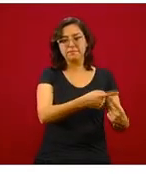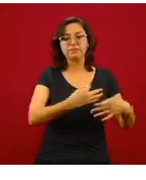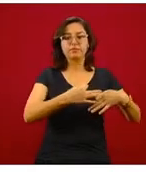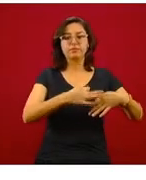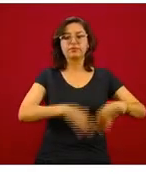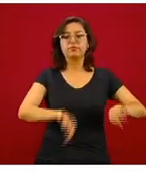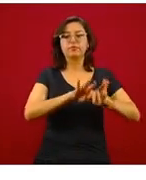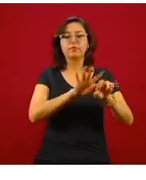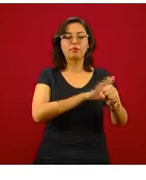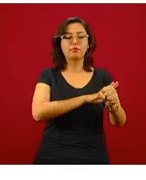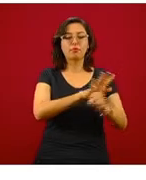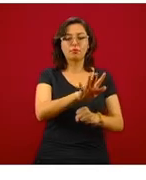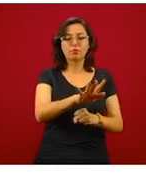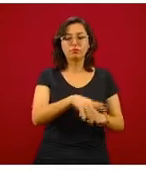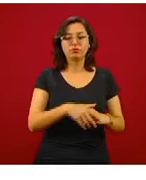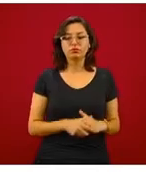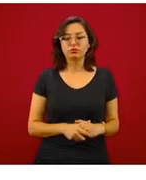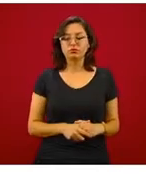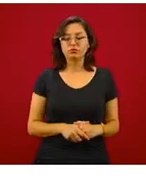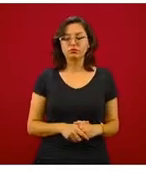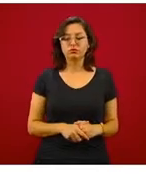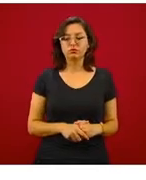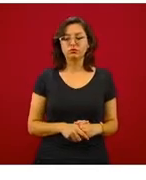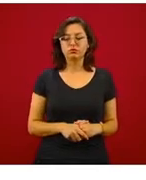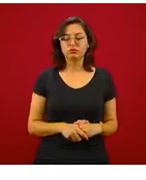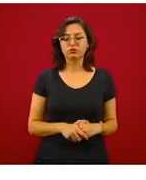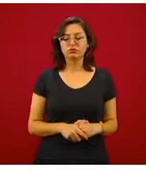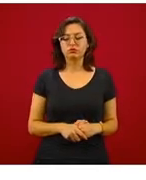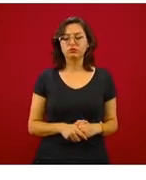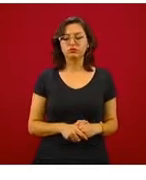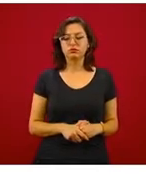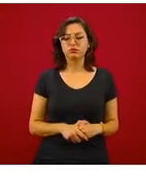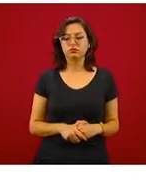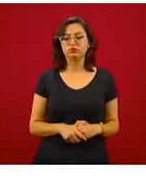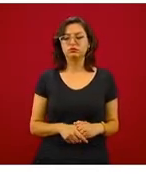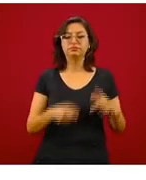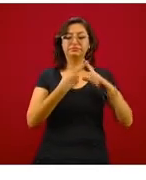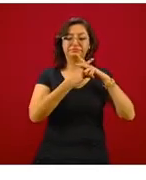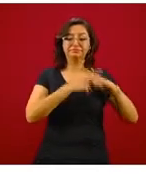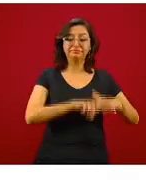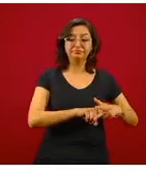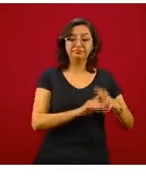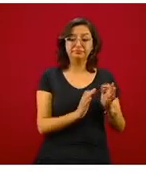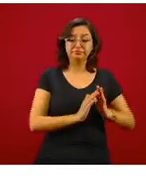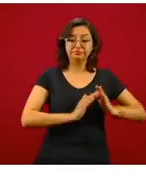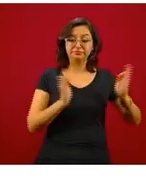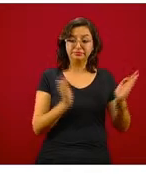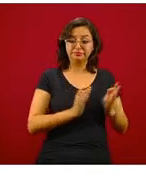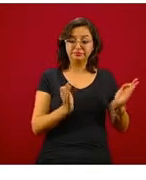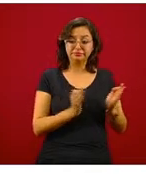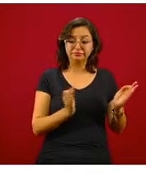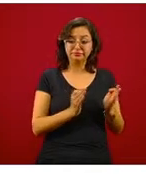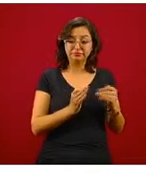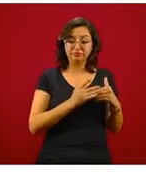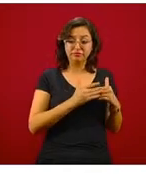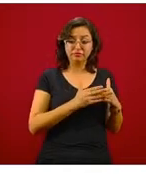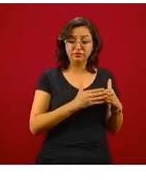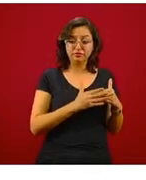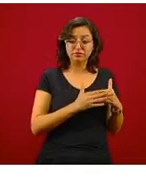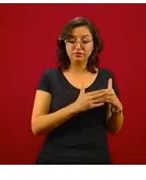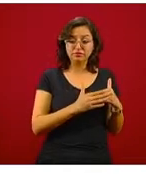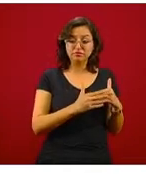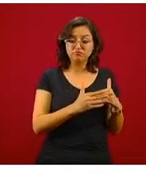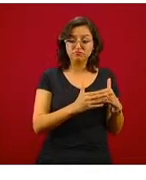of one single company. And what is the important thing in this graph is, if you can see